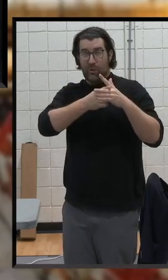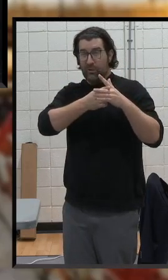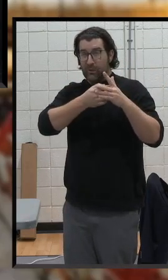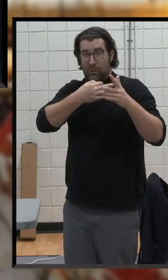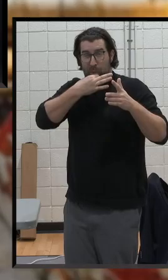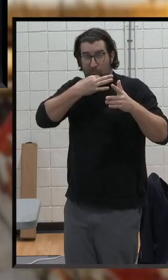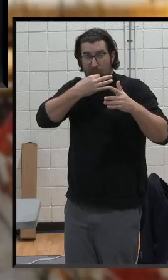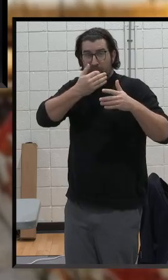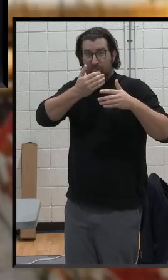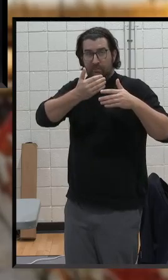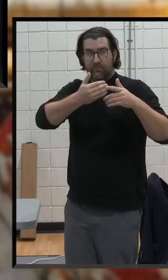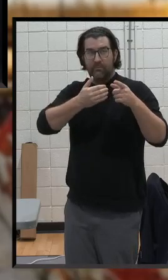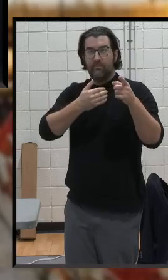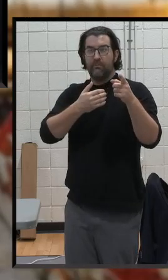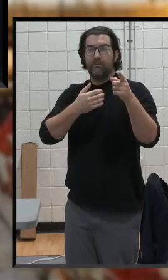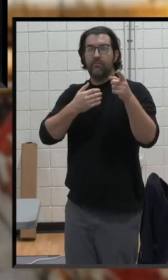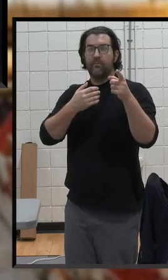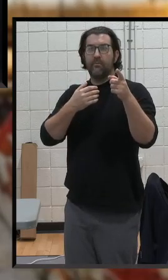sooner?